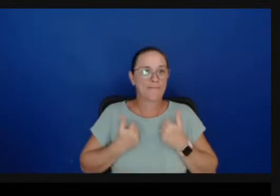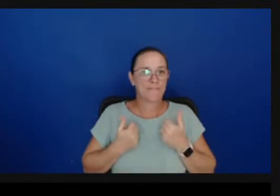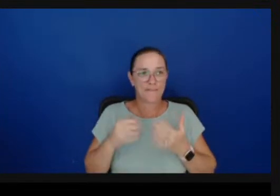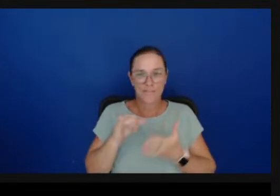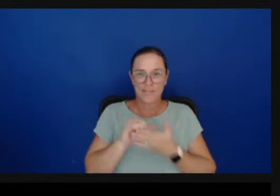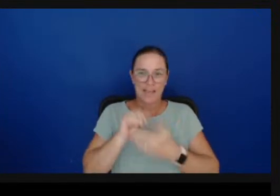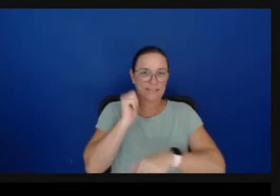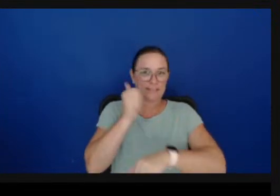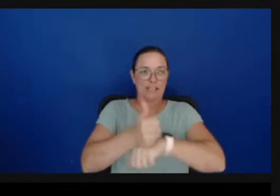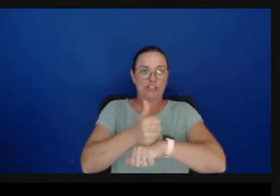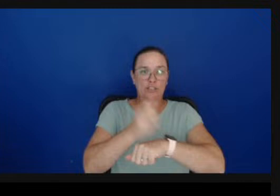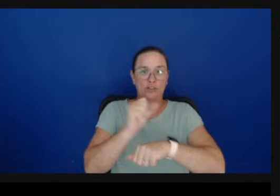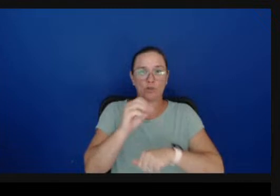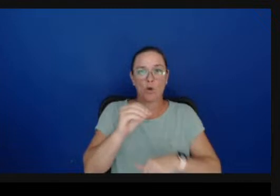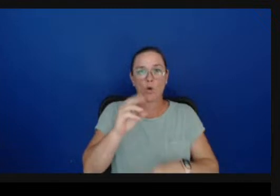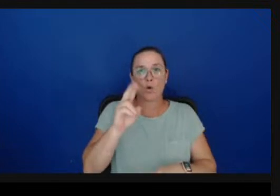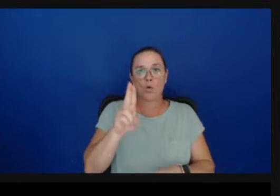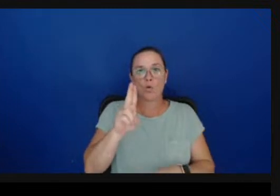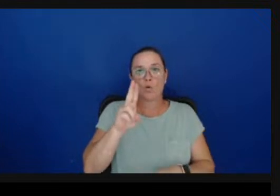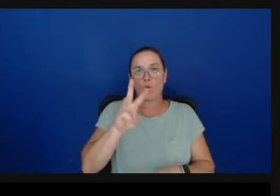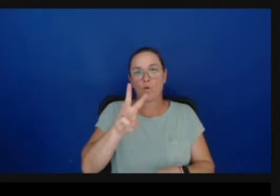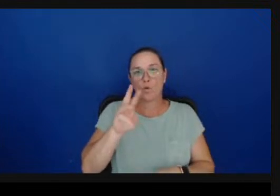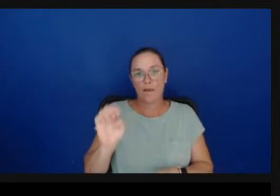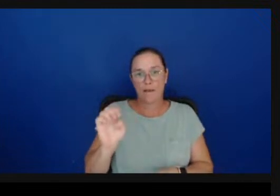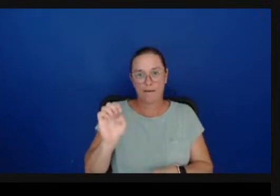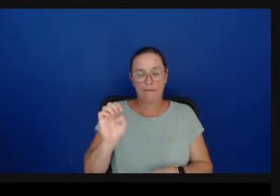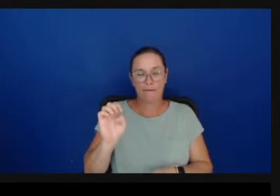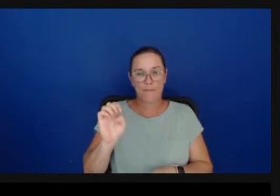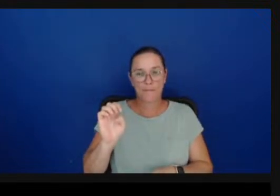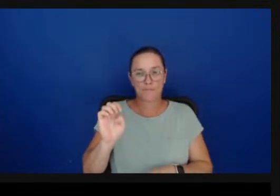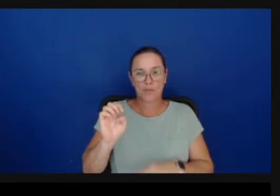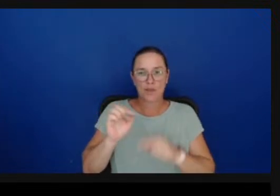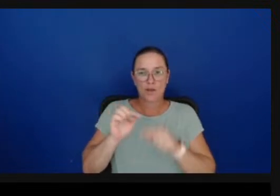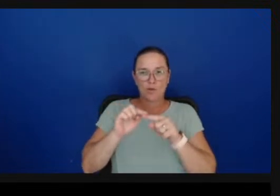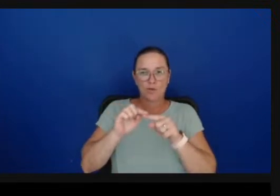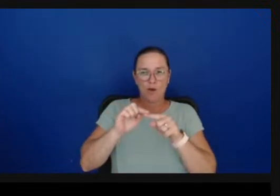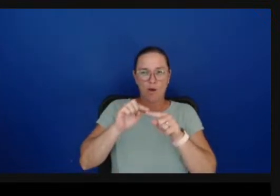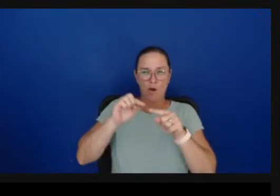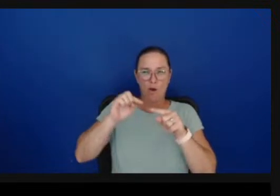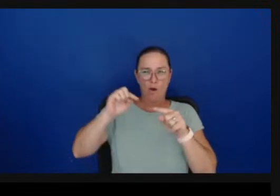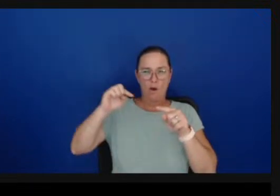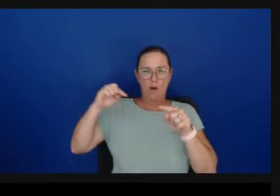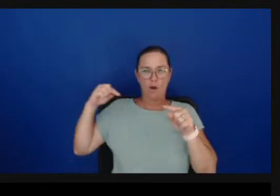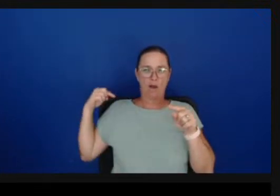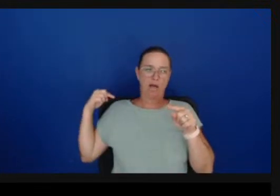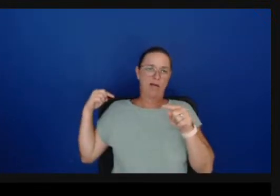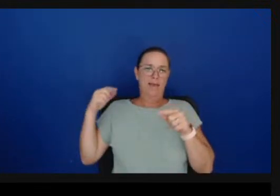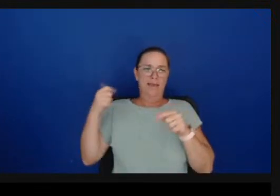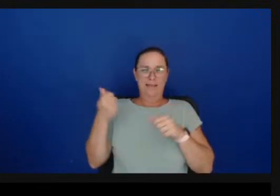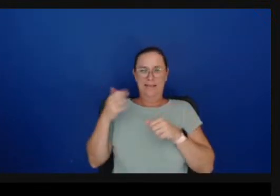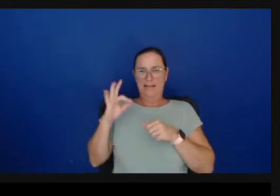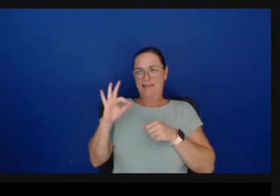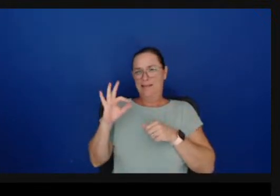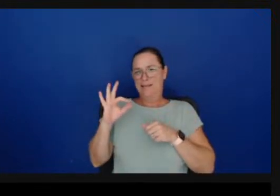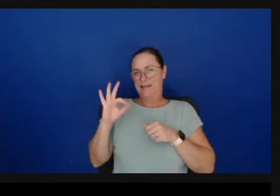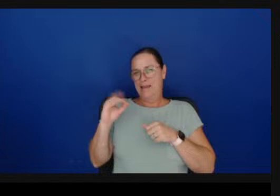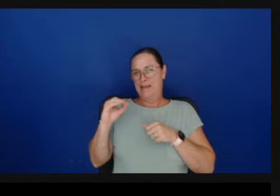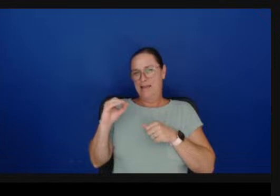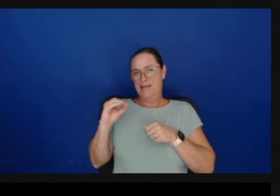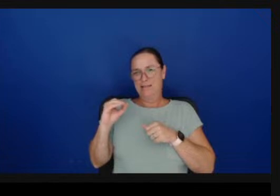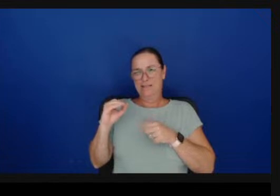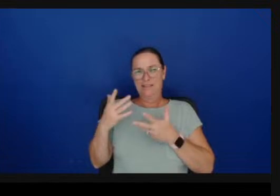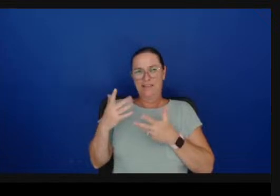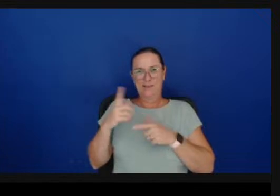So Uekahuna, for example, is going back to the 1990s. And on that scale, you really can't tell much of what's happening